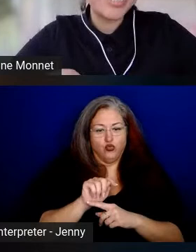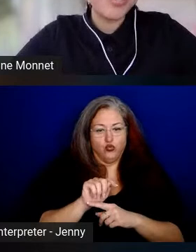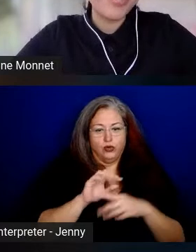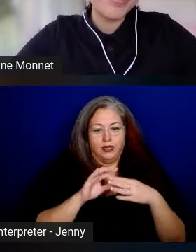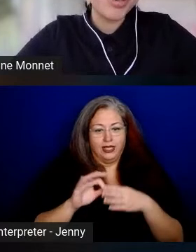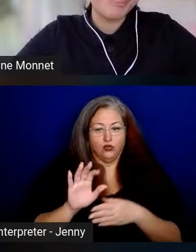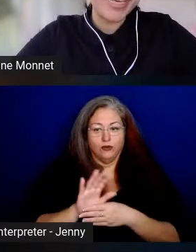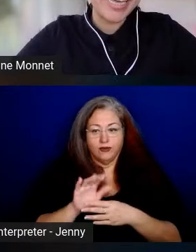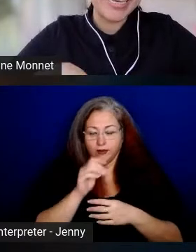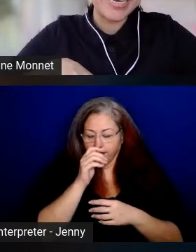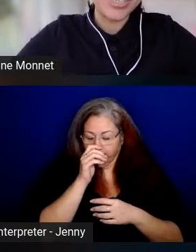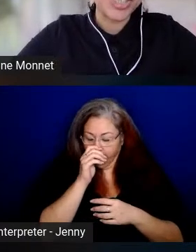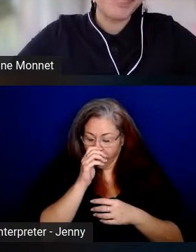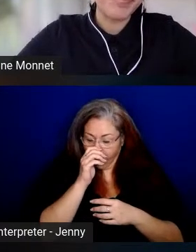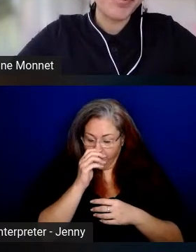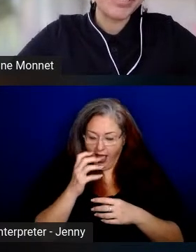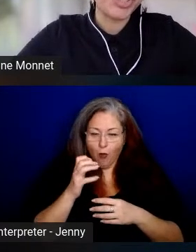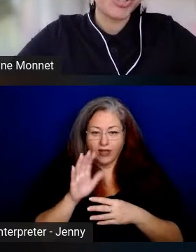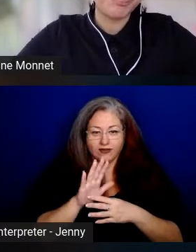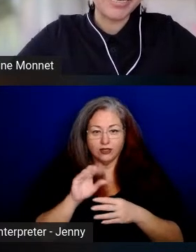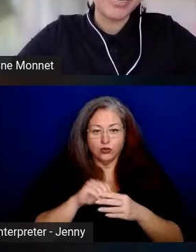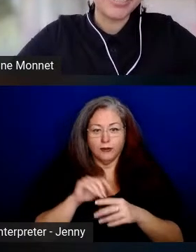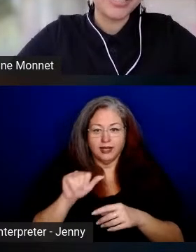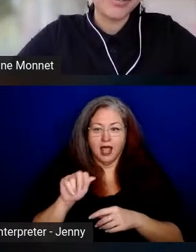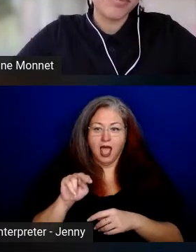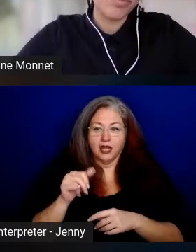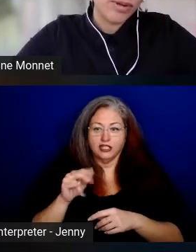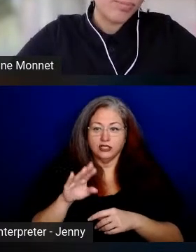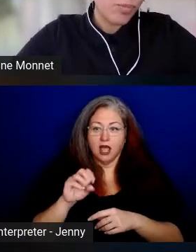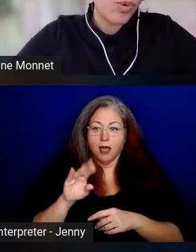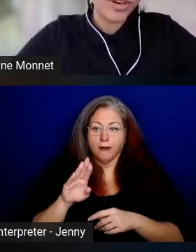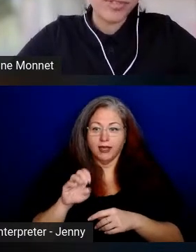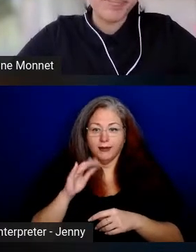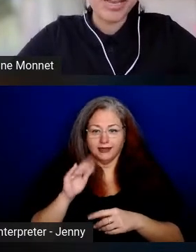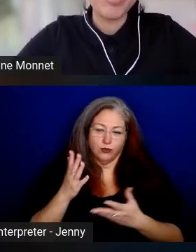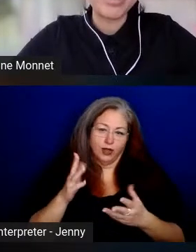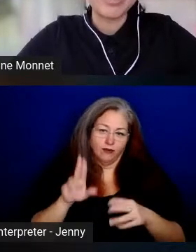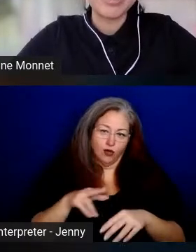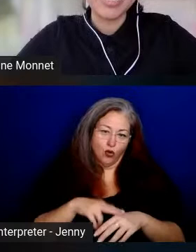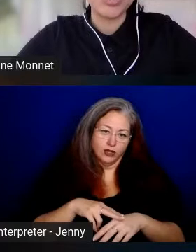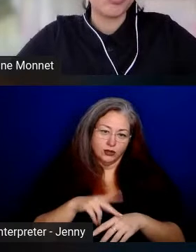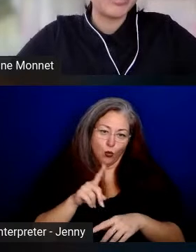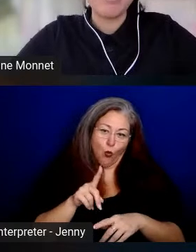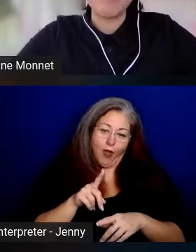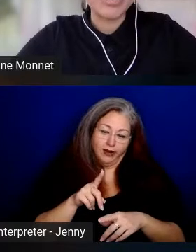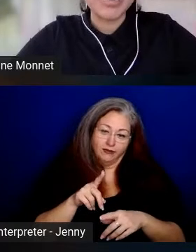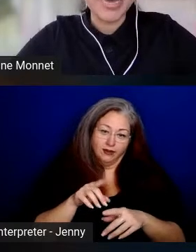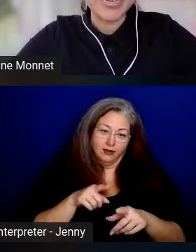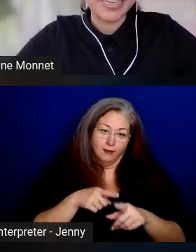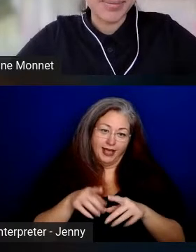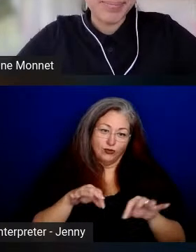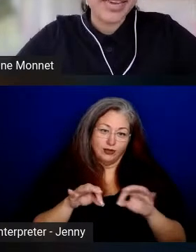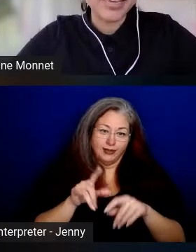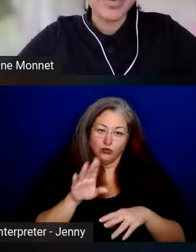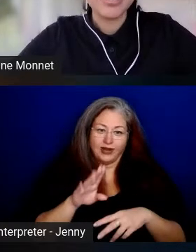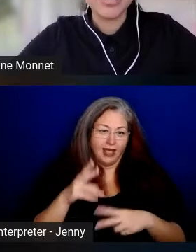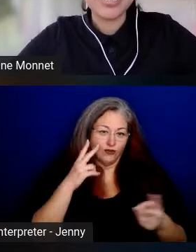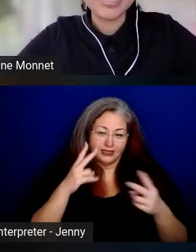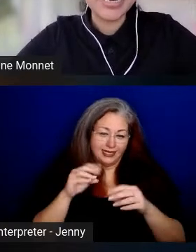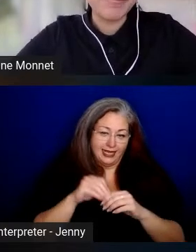I wanted the film to be in Anishinaabemowin just because, well, one of the main reasons is we never see that in